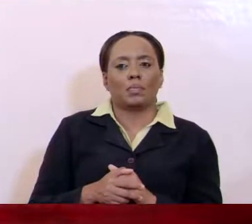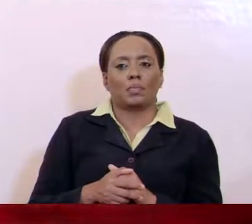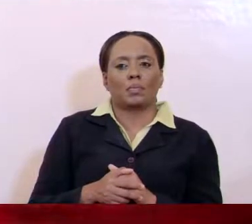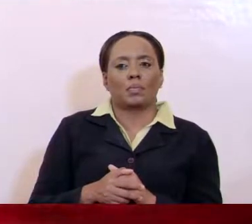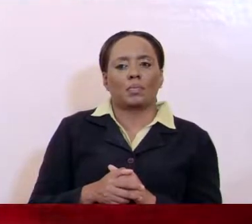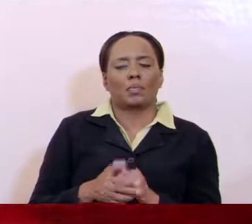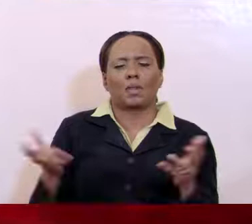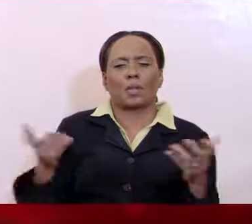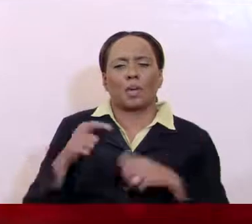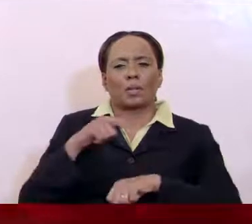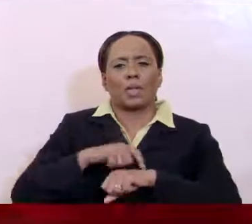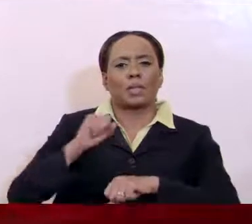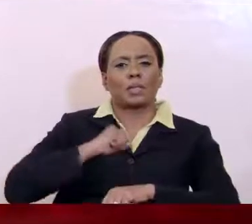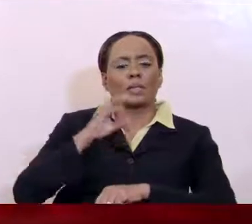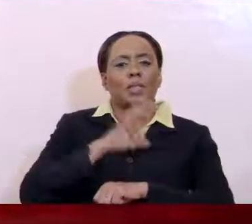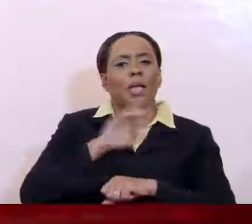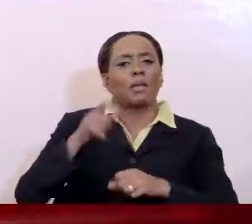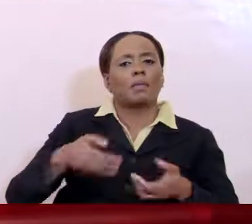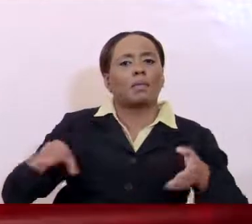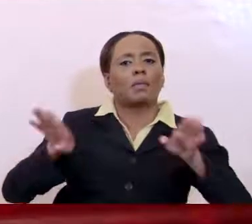workers to get home for 7 o'clock?